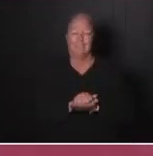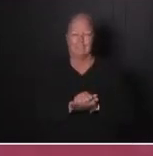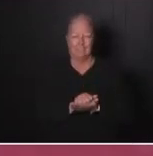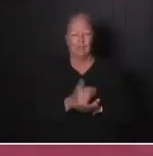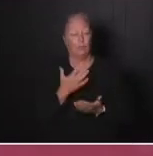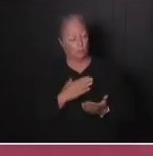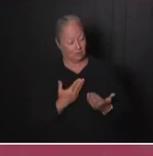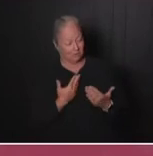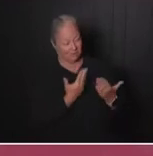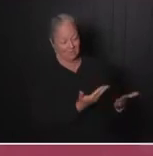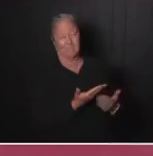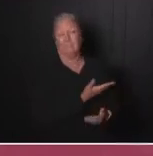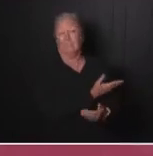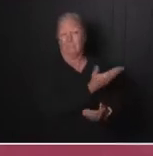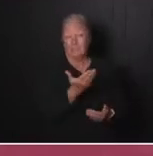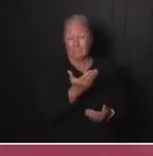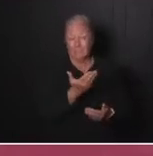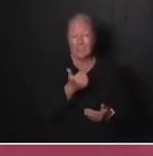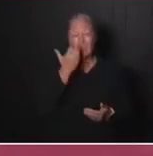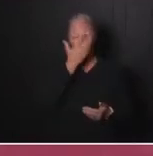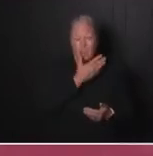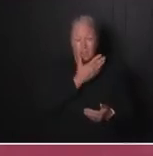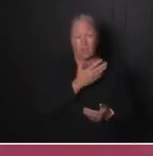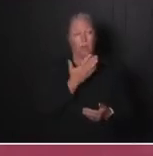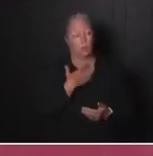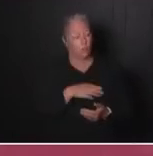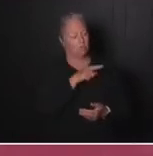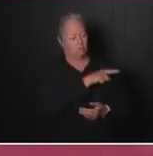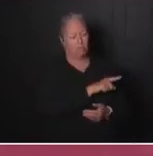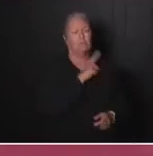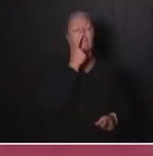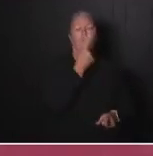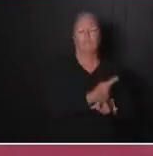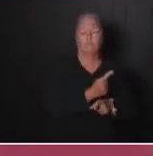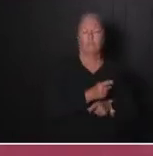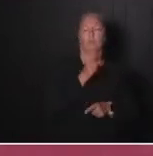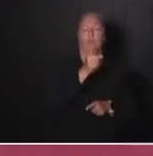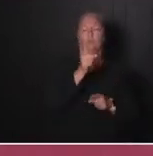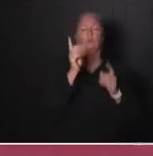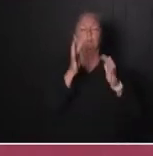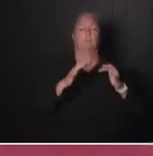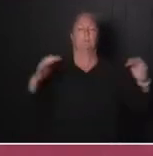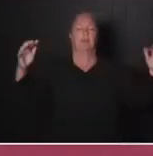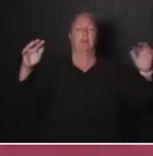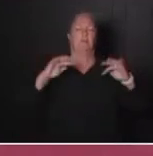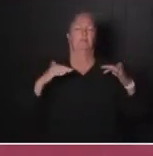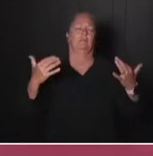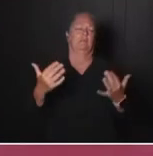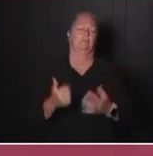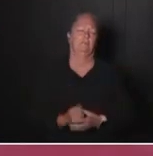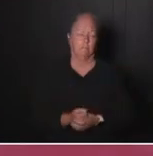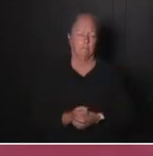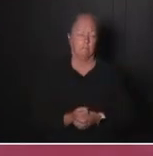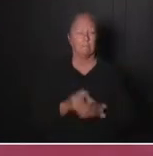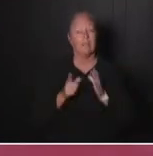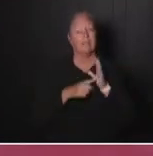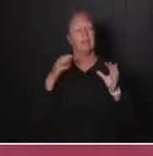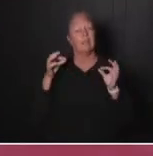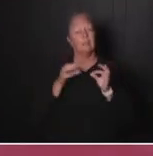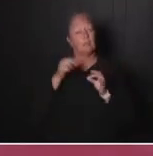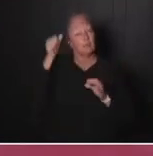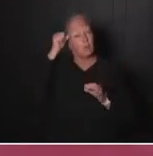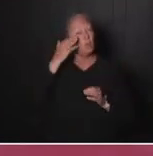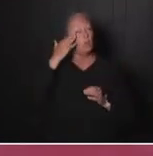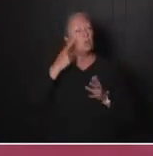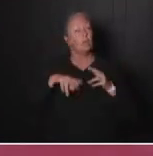First Nations people a voice to Parliament. Labor has also heard the women of